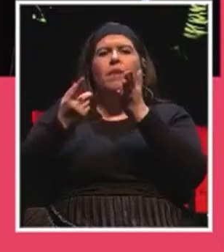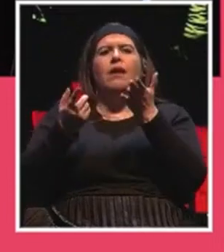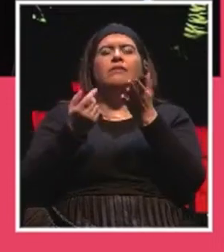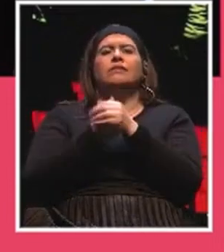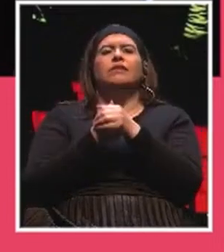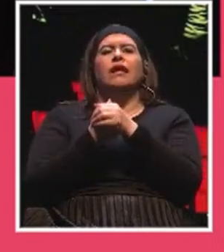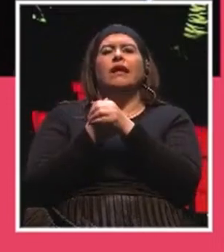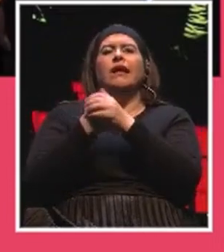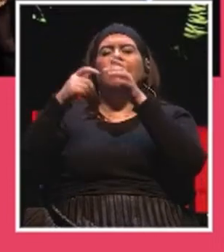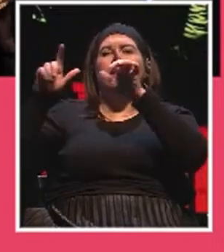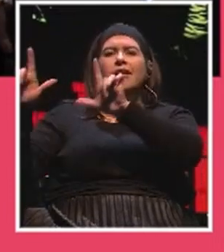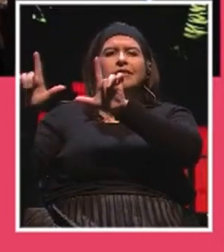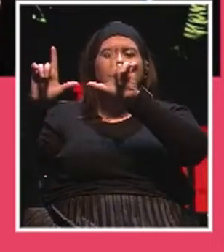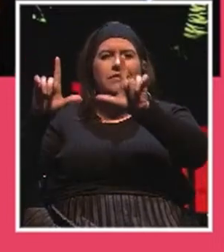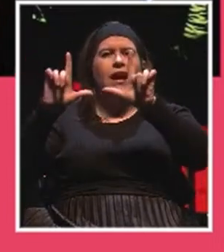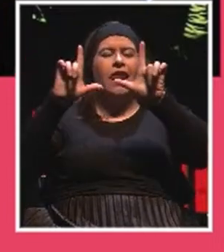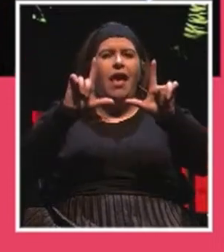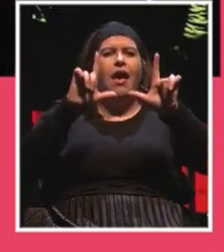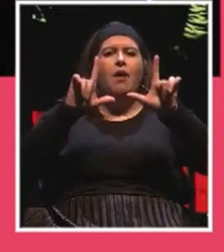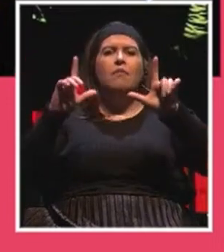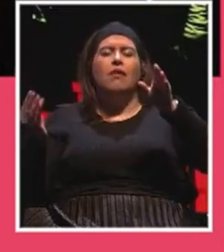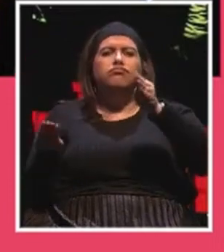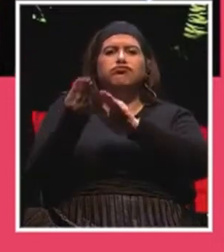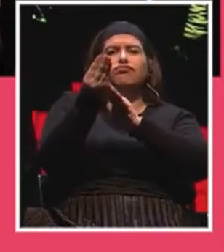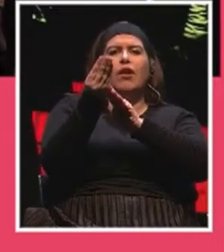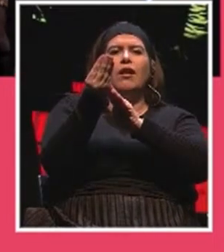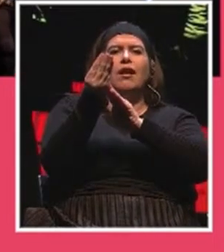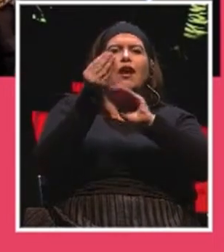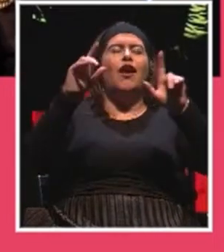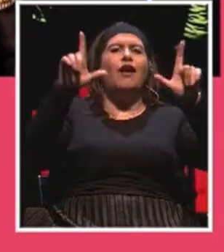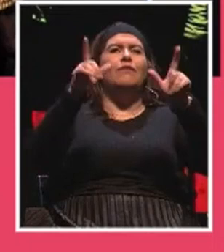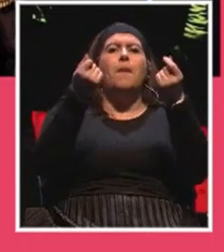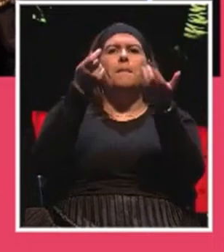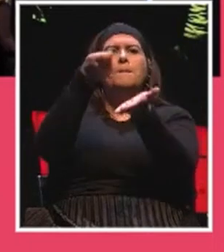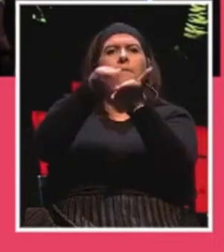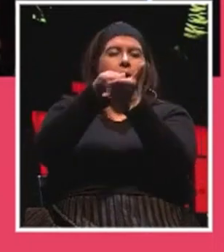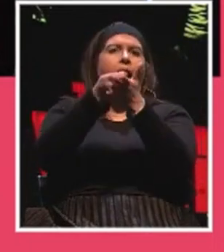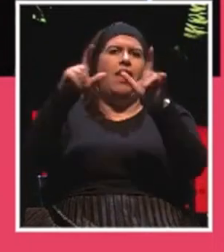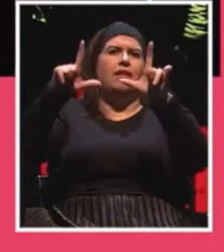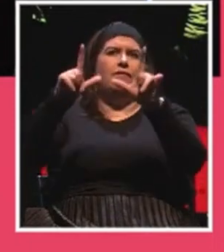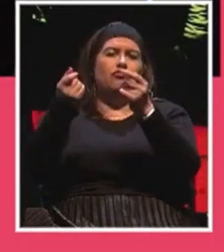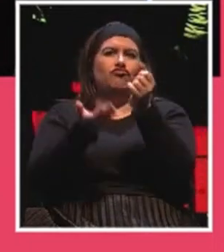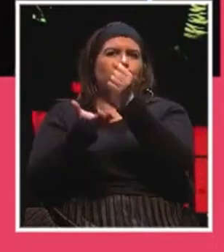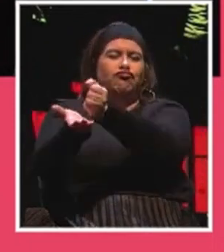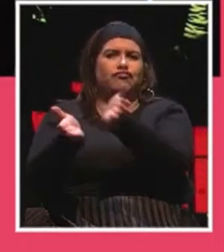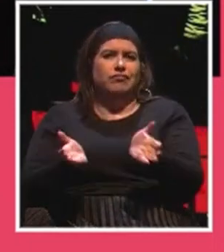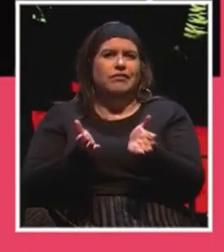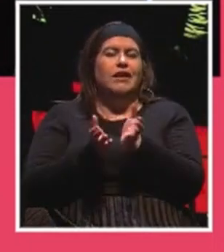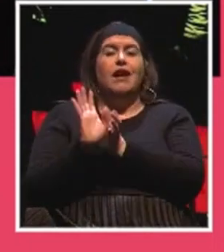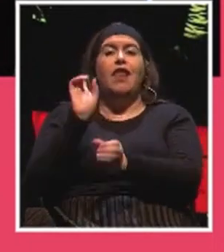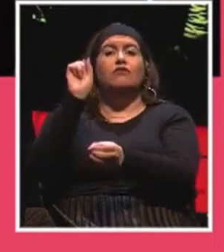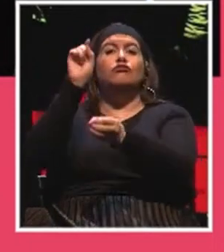advertising that paid for the TV shows. In this cable subscription model for adults, that